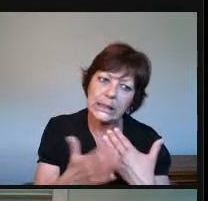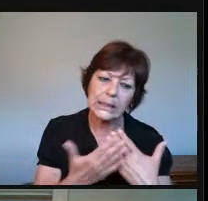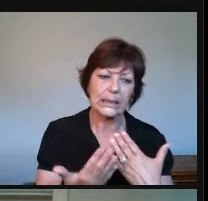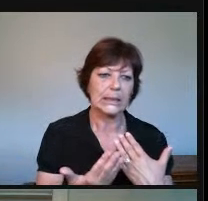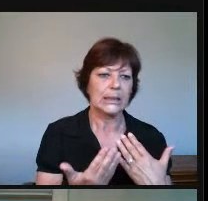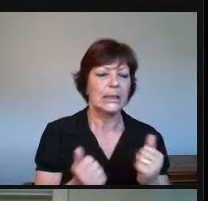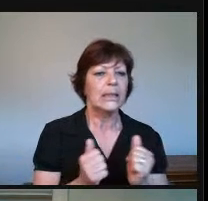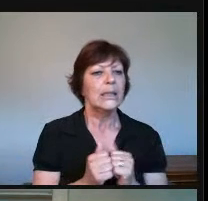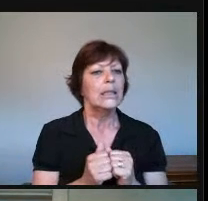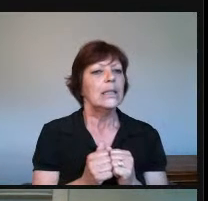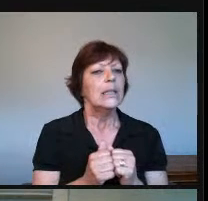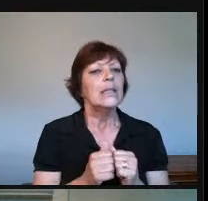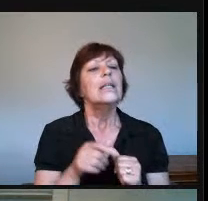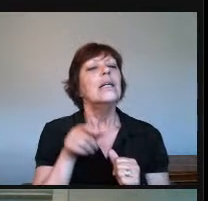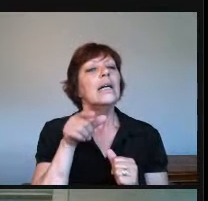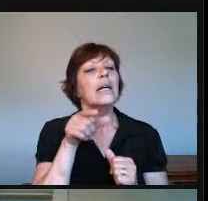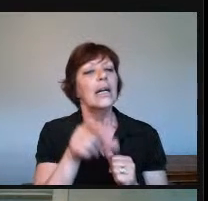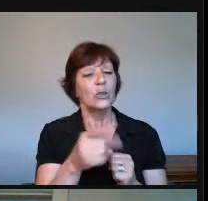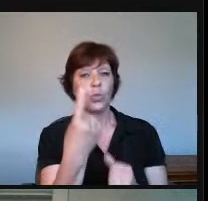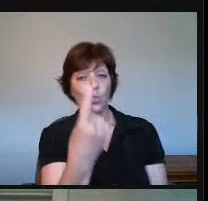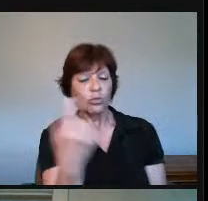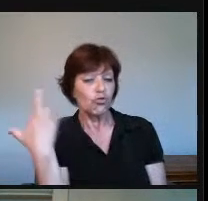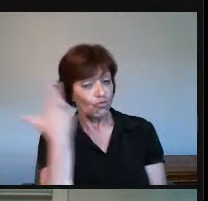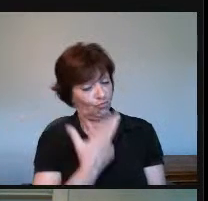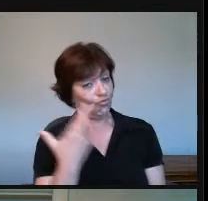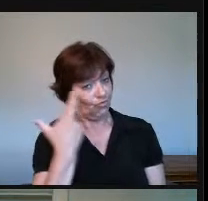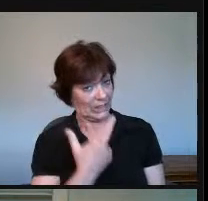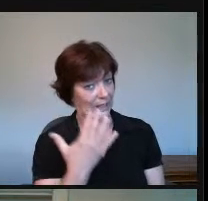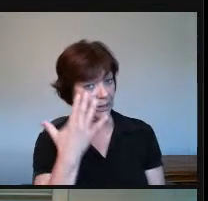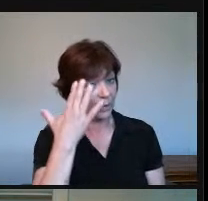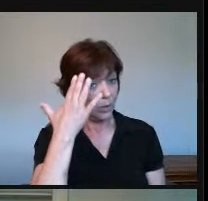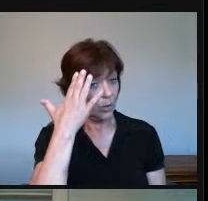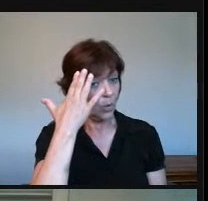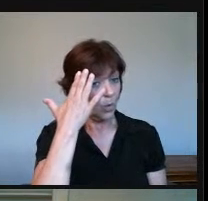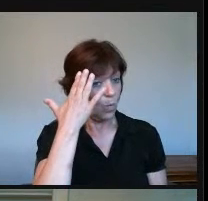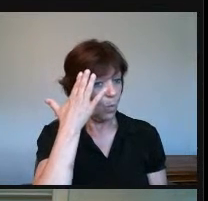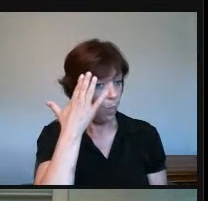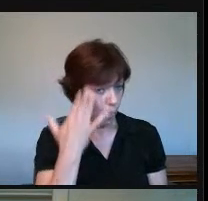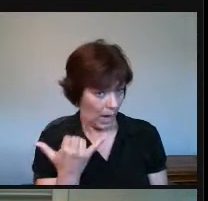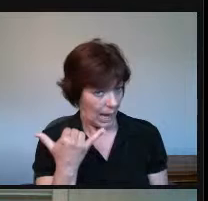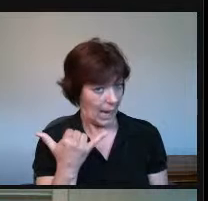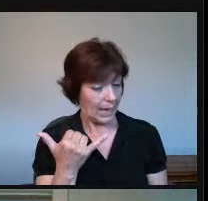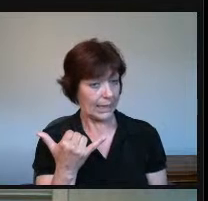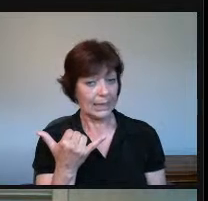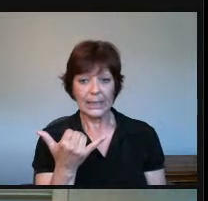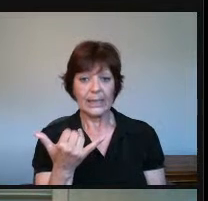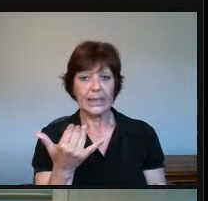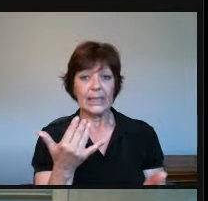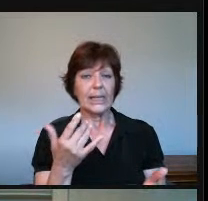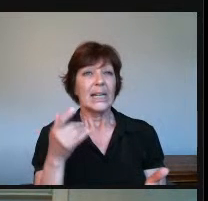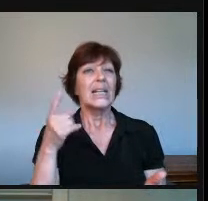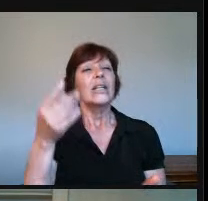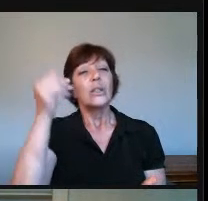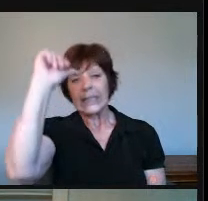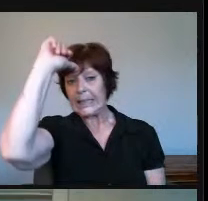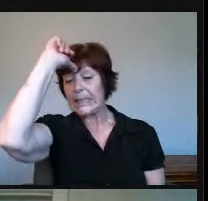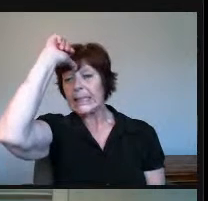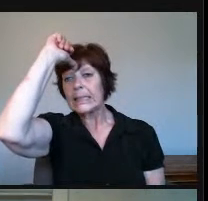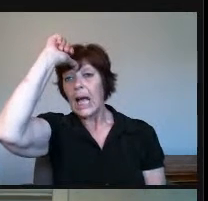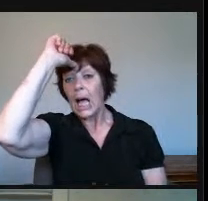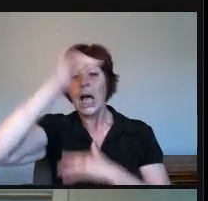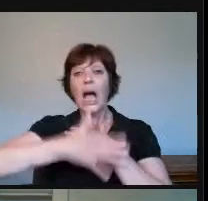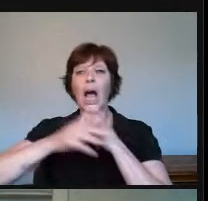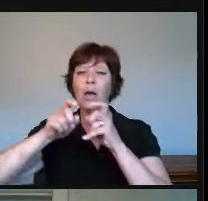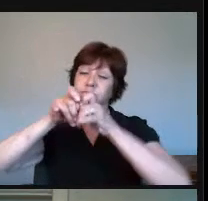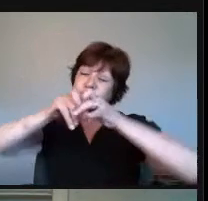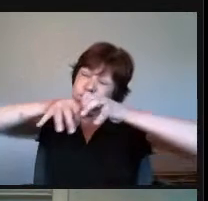infect people. That's one reason why they think there's many reasons why things have exploded in India. But one of the thoughts is